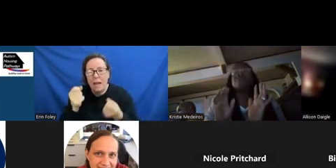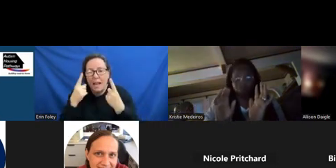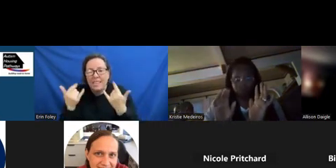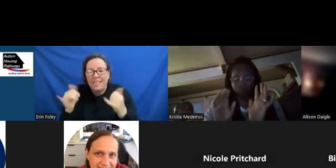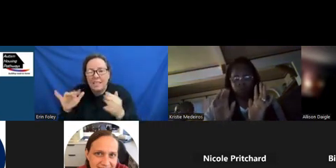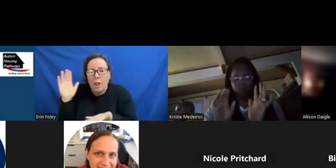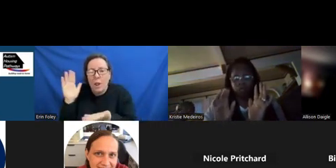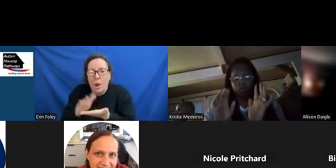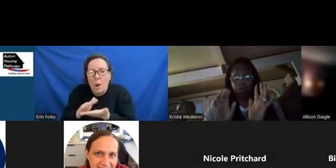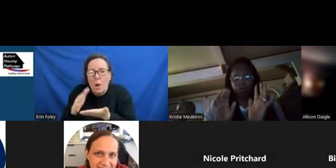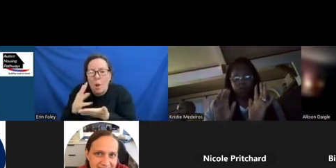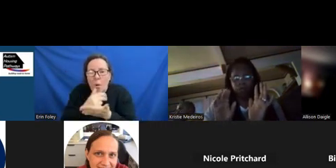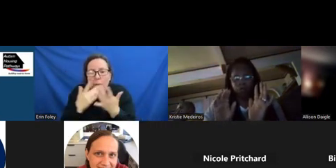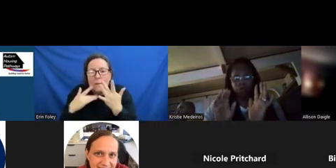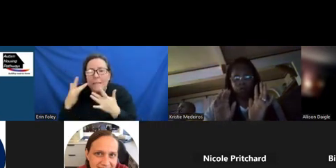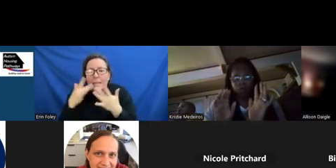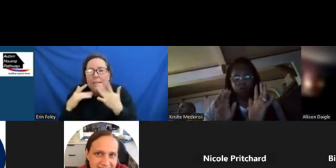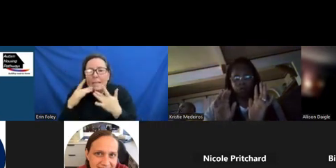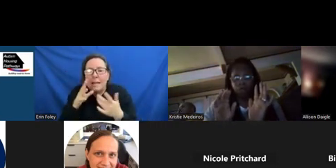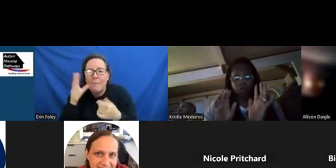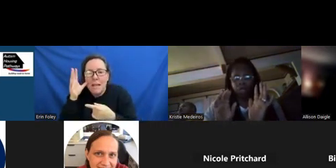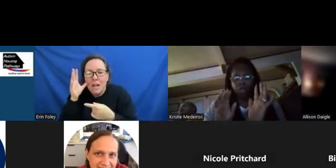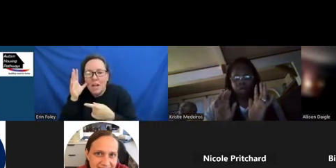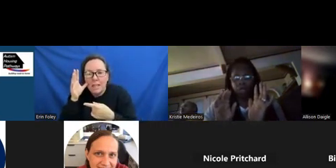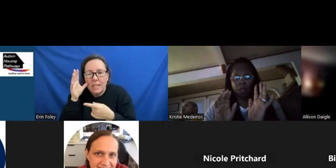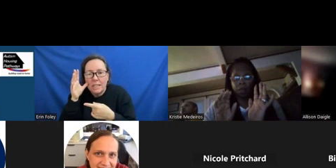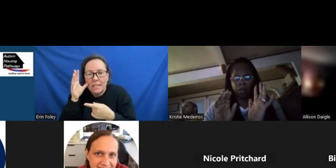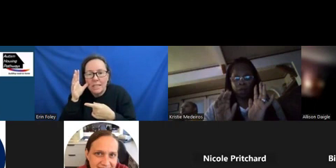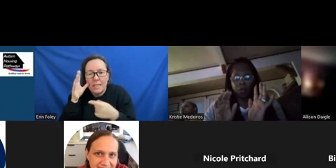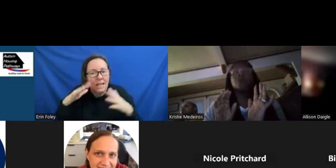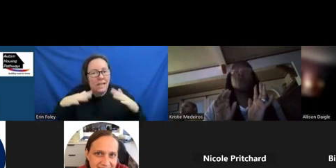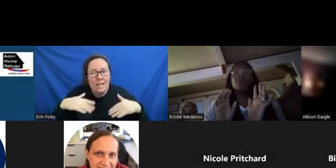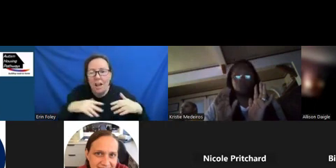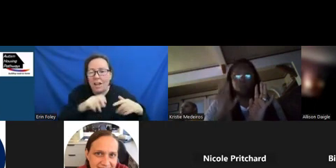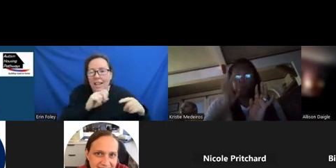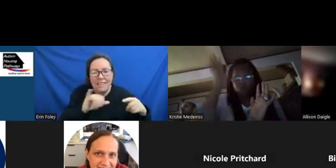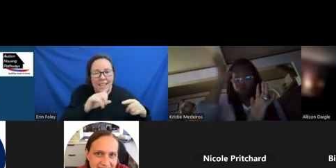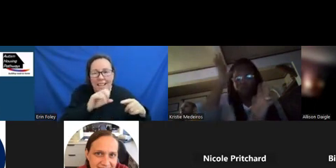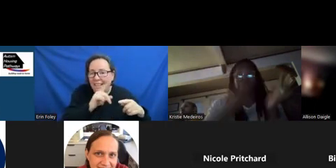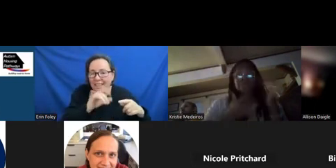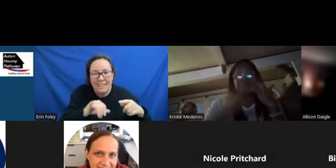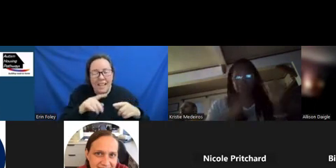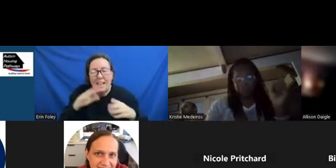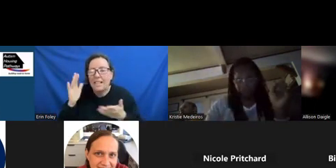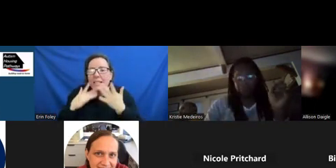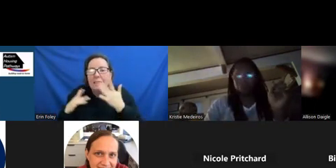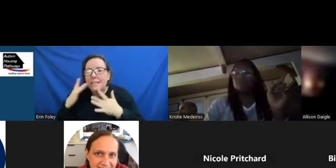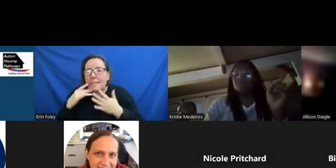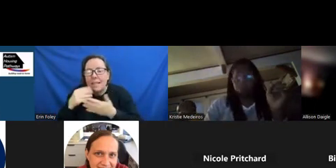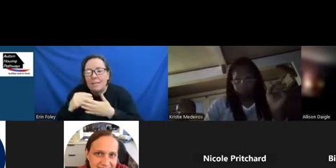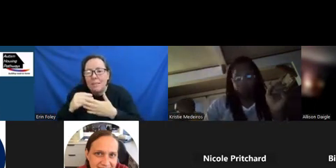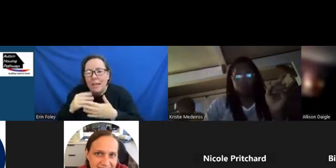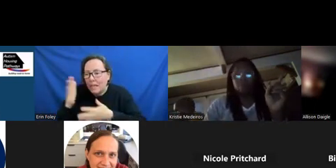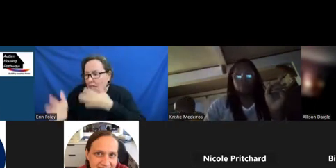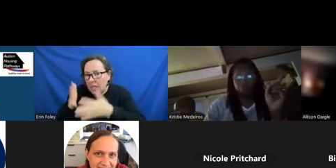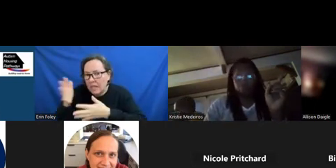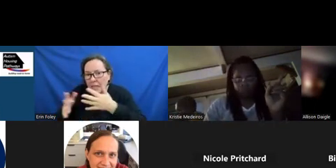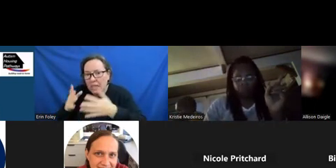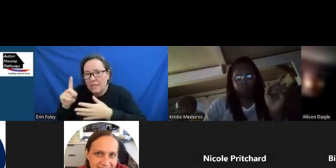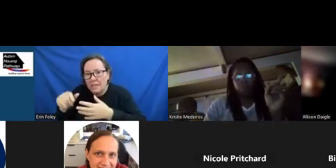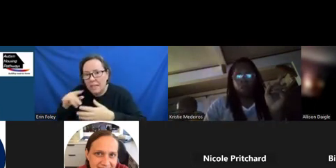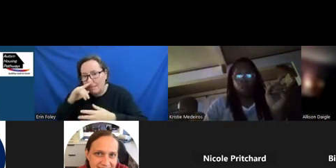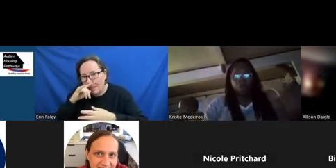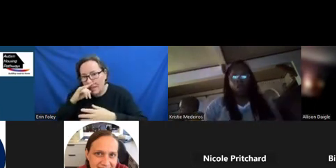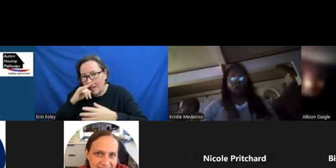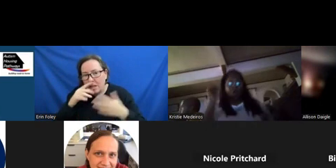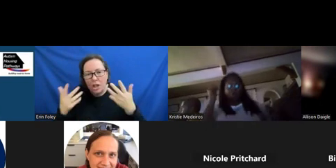income parent caring for a child with a disability who's been turned